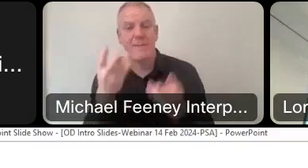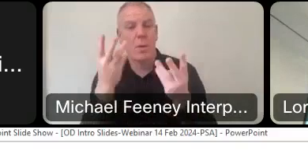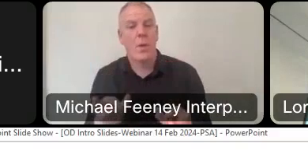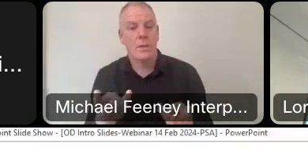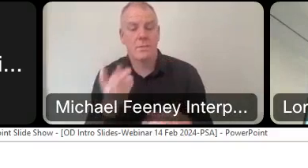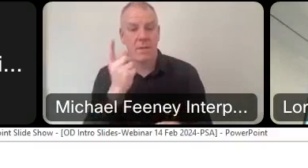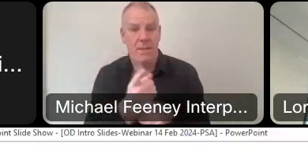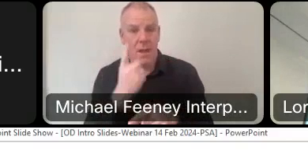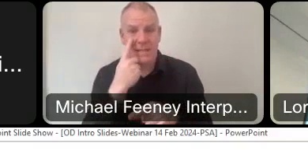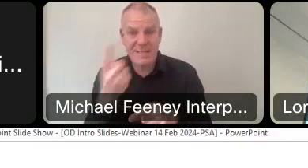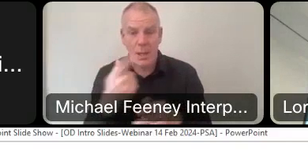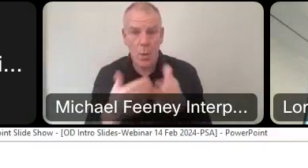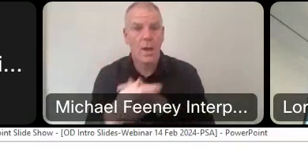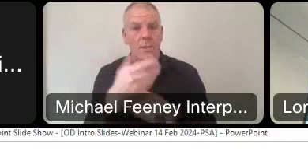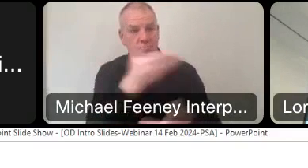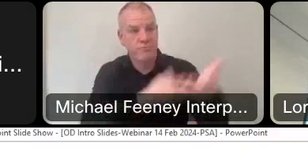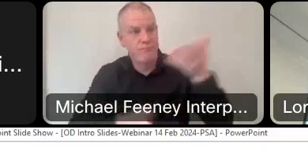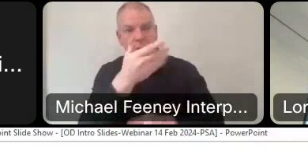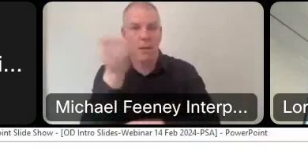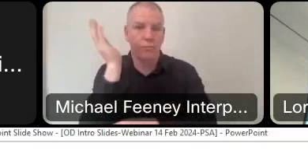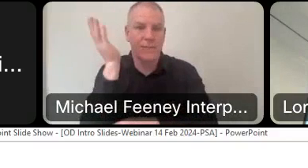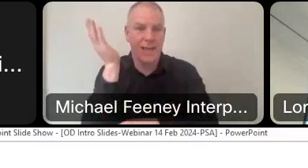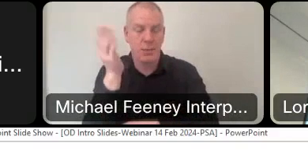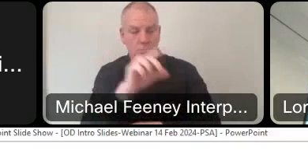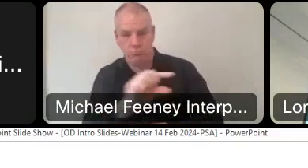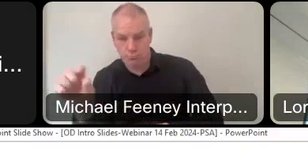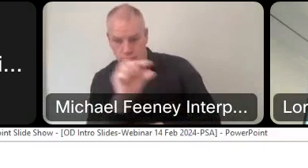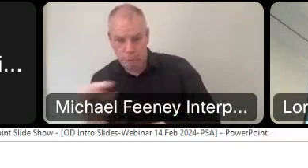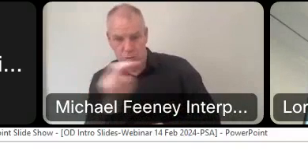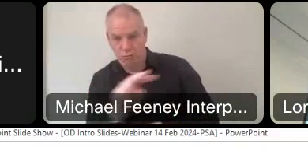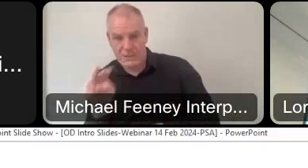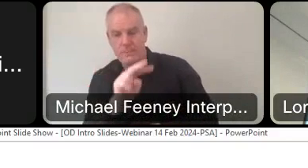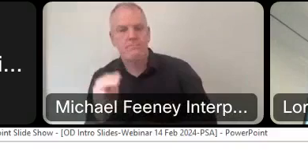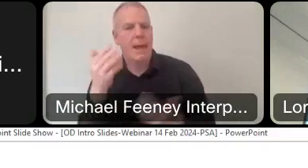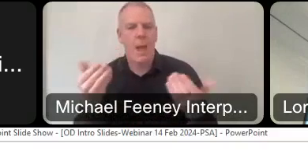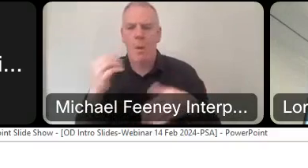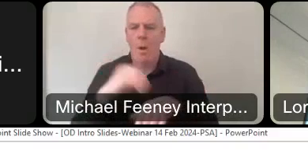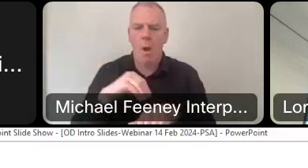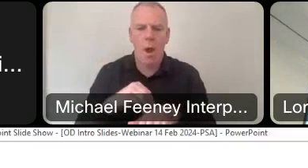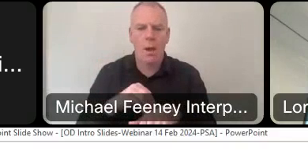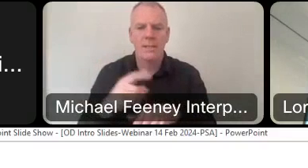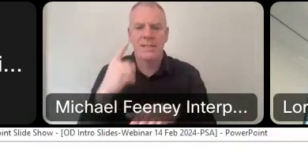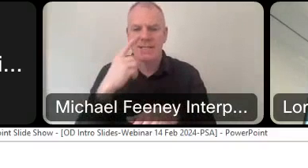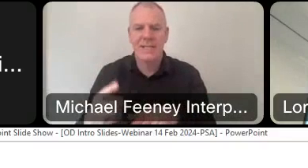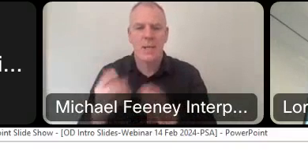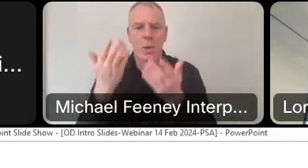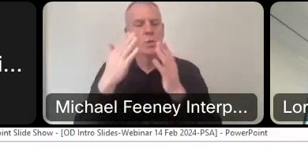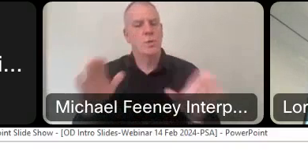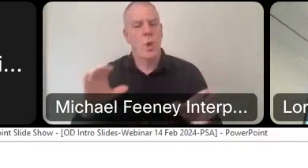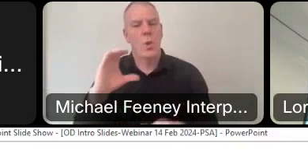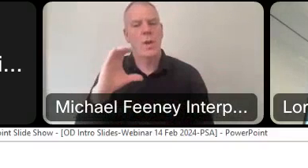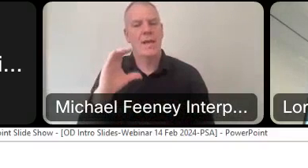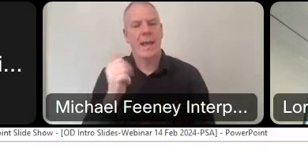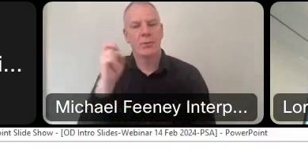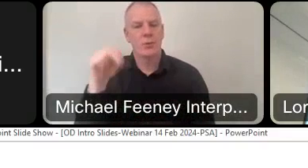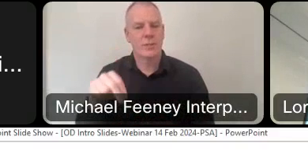appear on your screen to reflect what has been said by the presenter during the webinar. And to enable this function on your device, please click on Show Captions.